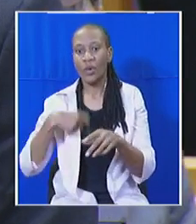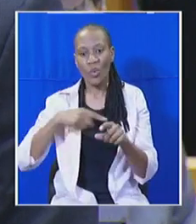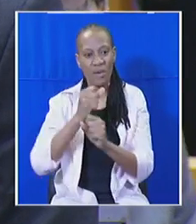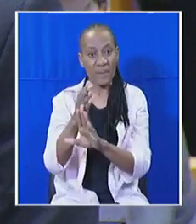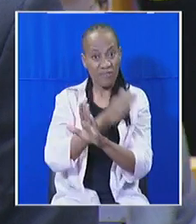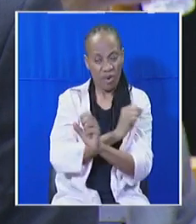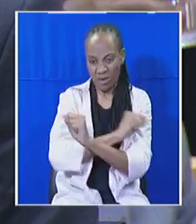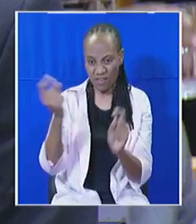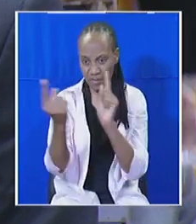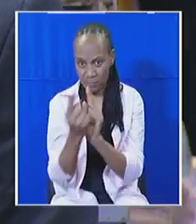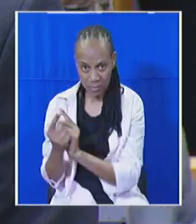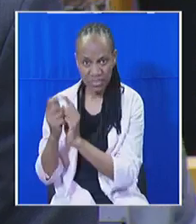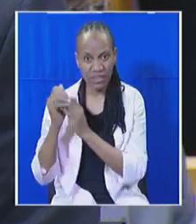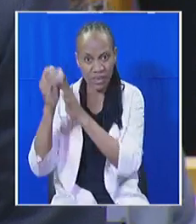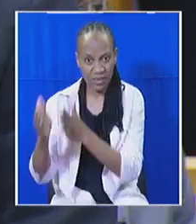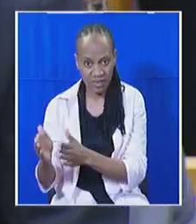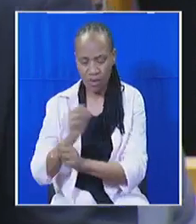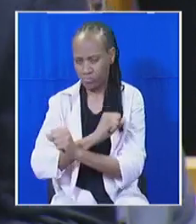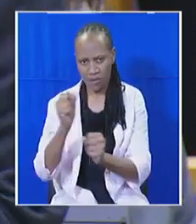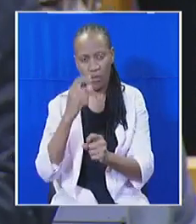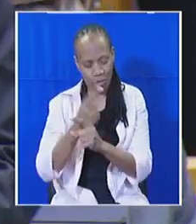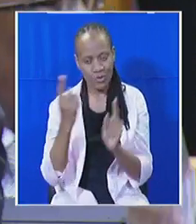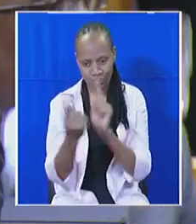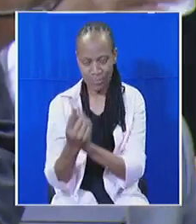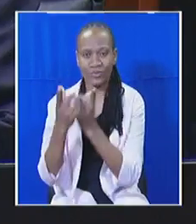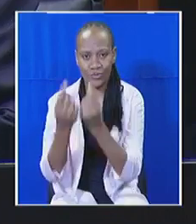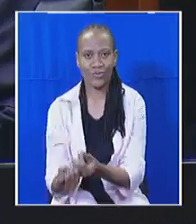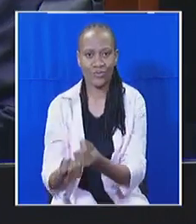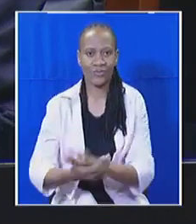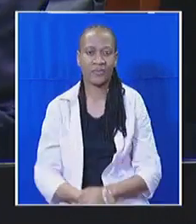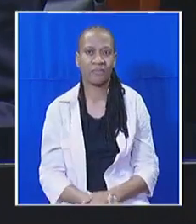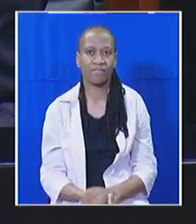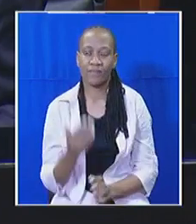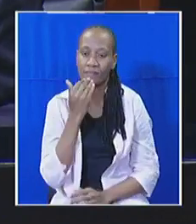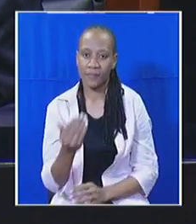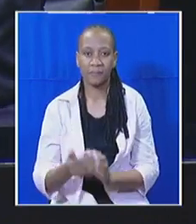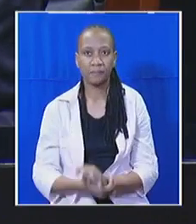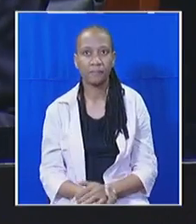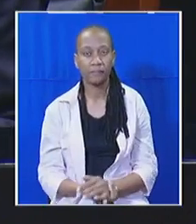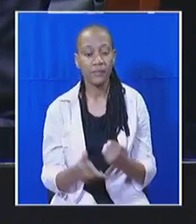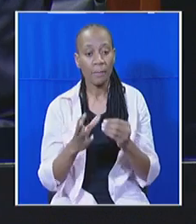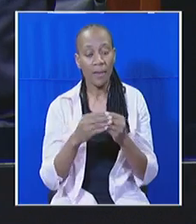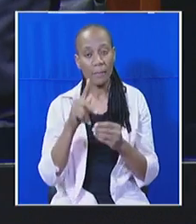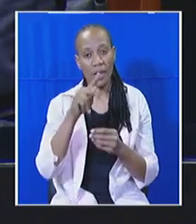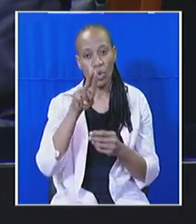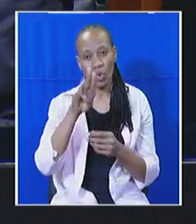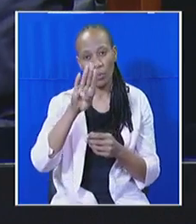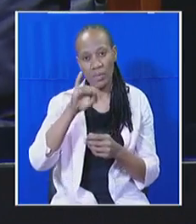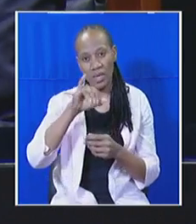engaging leaders in those particular areas. Thank you very much. Thank you. Honorable Kobisa.